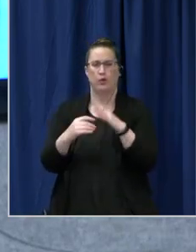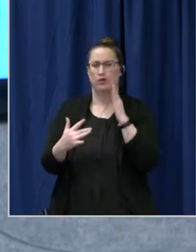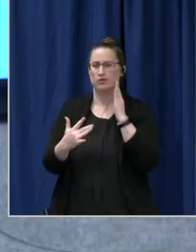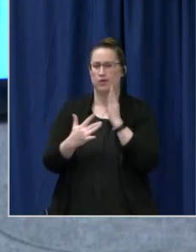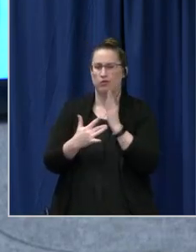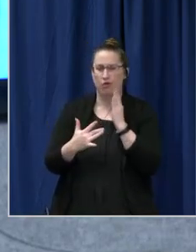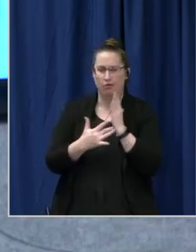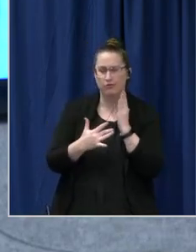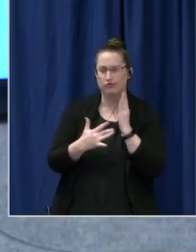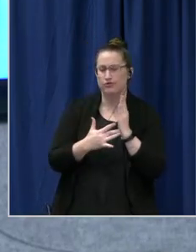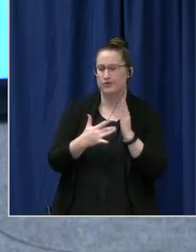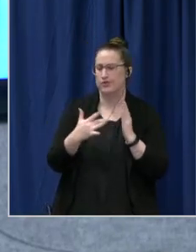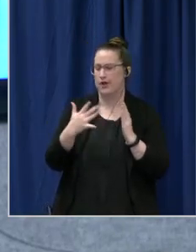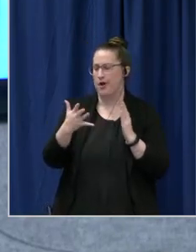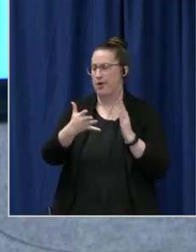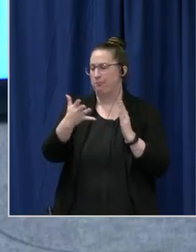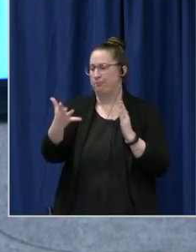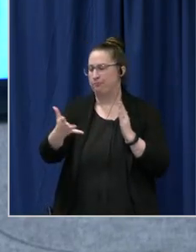technology